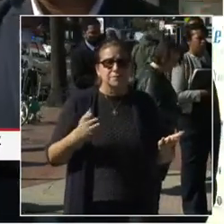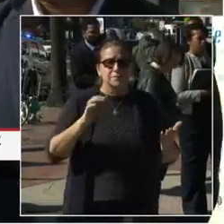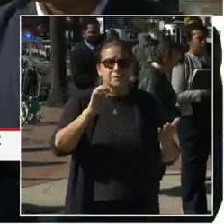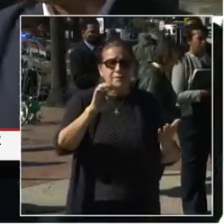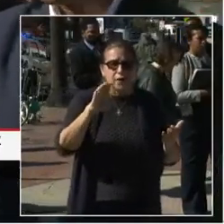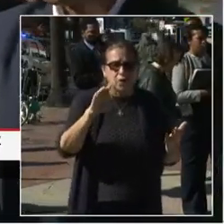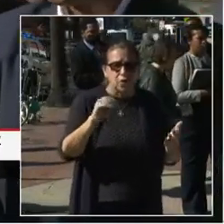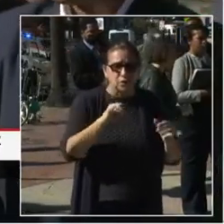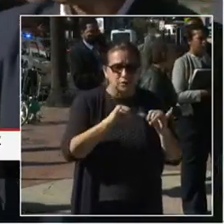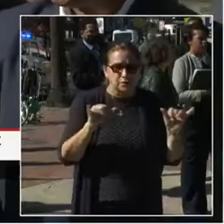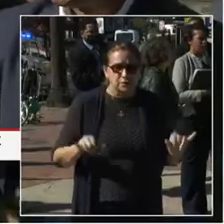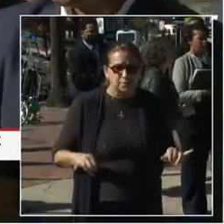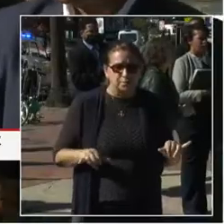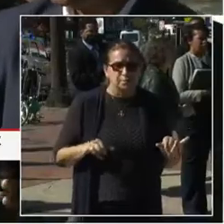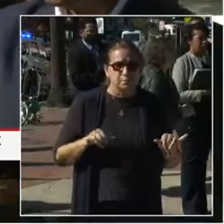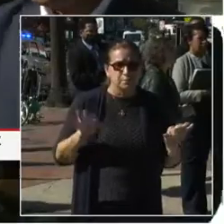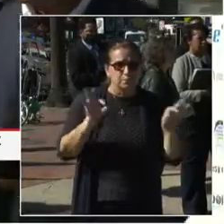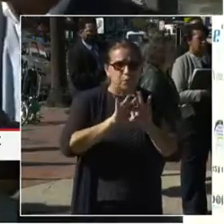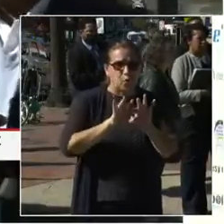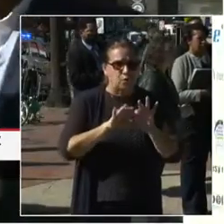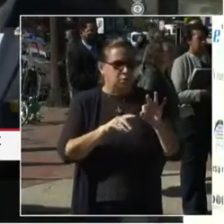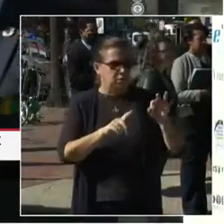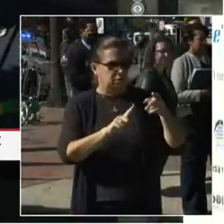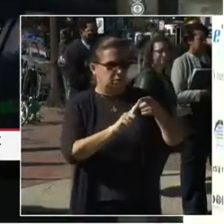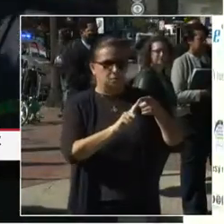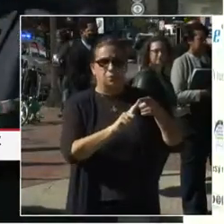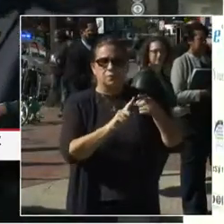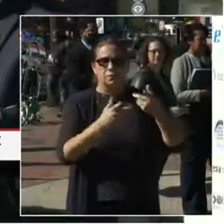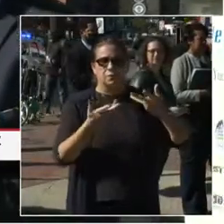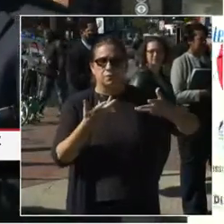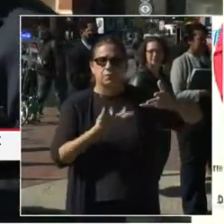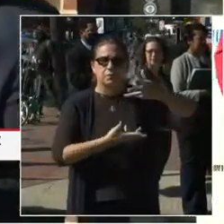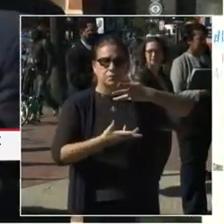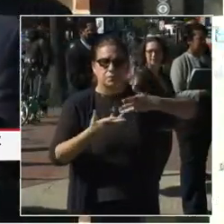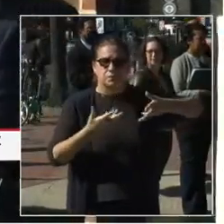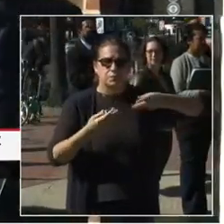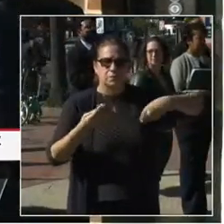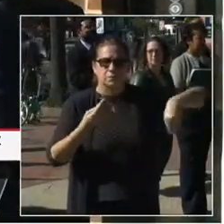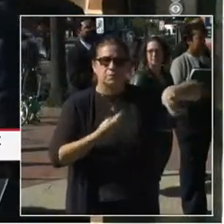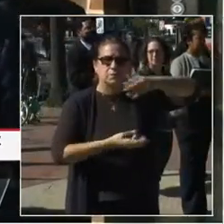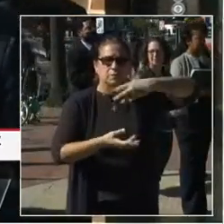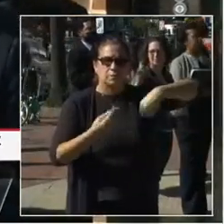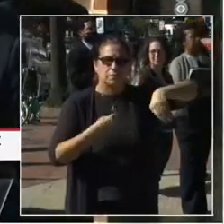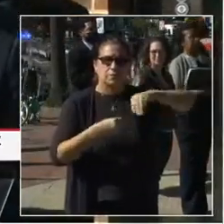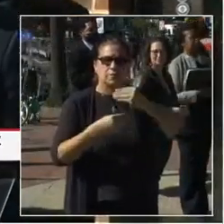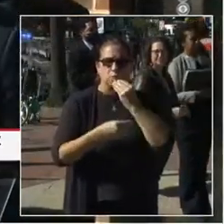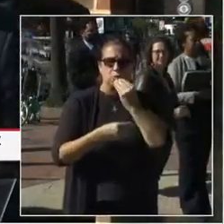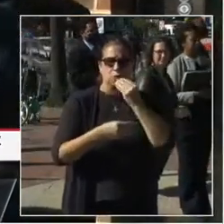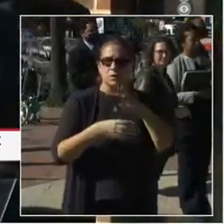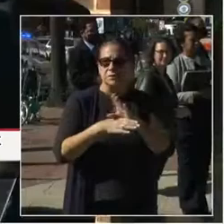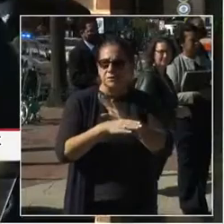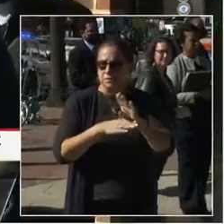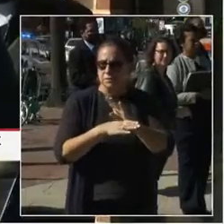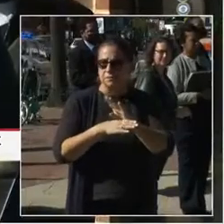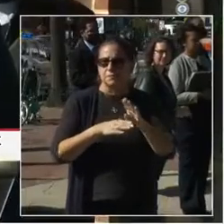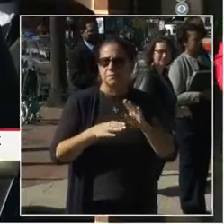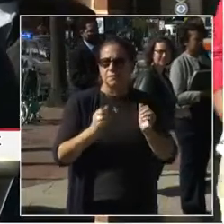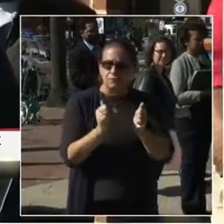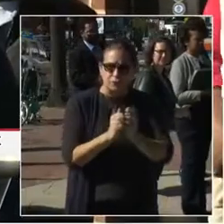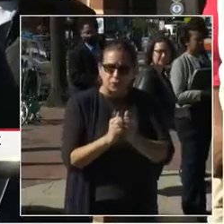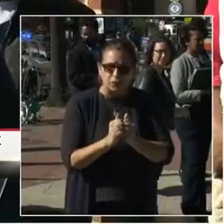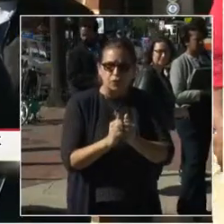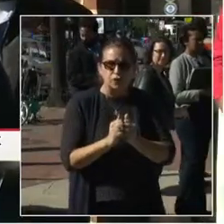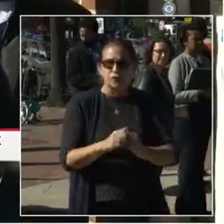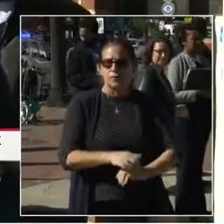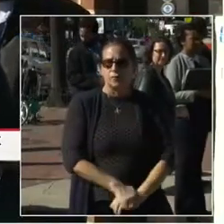that note, I am going to actually turn this over to Farrar Tate. We started by going to our elders and